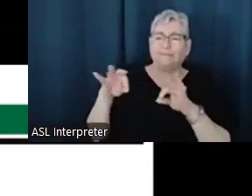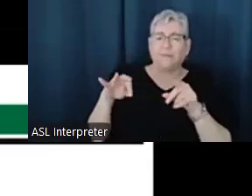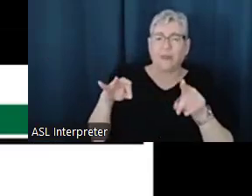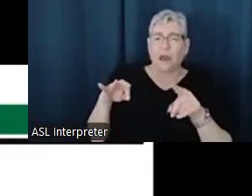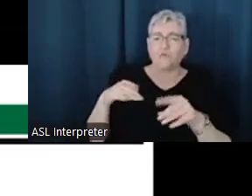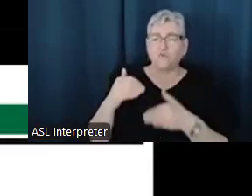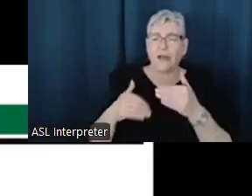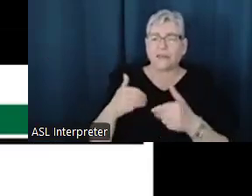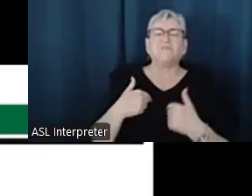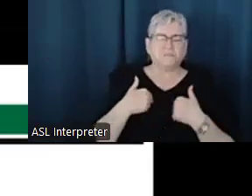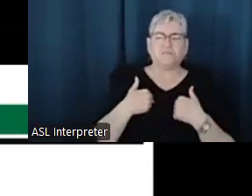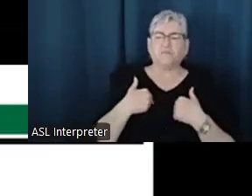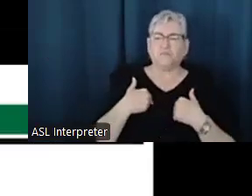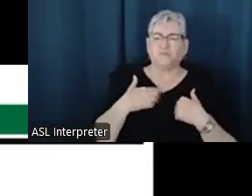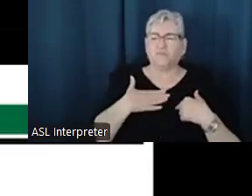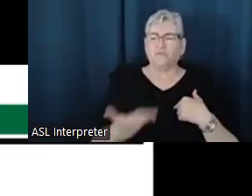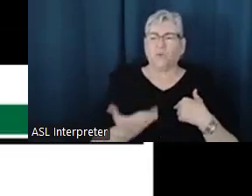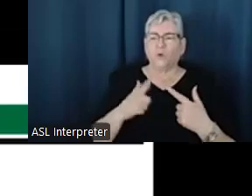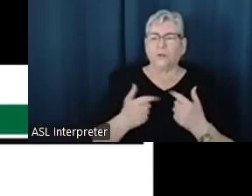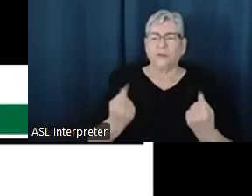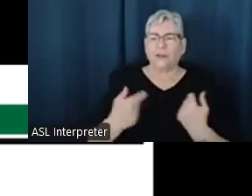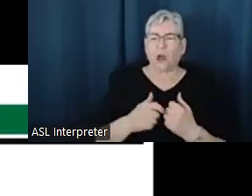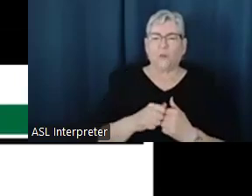than happy to spend time doing that with you all.